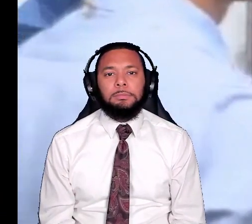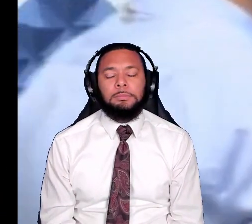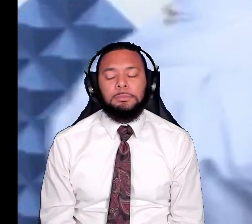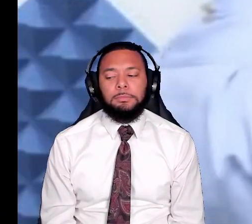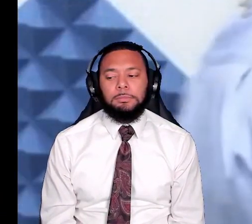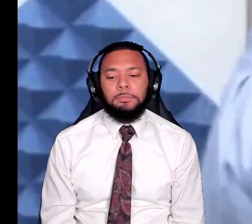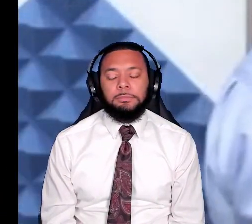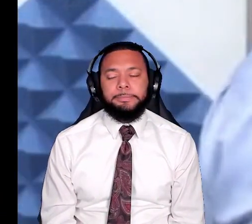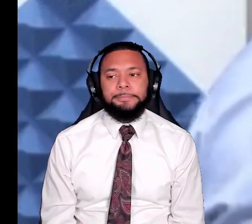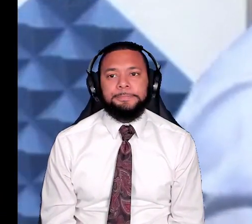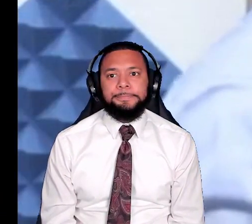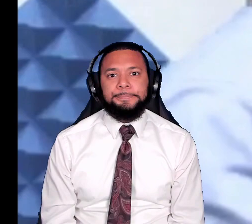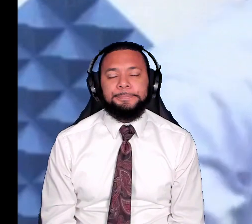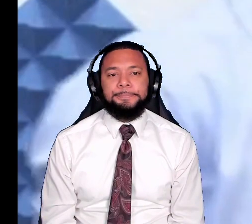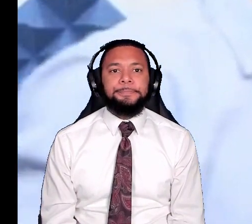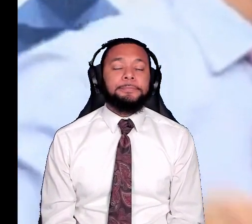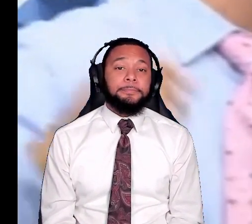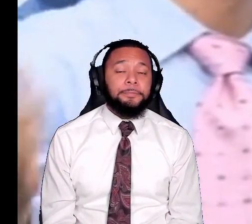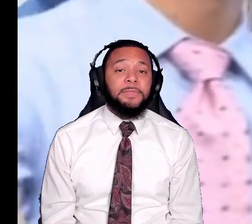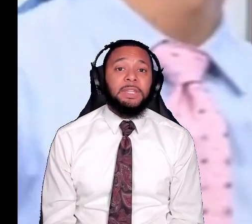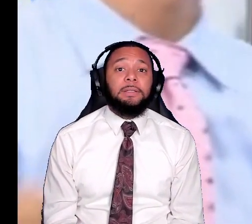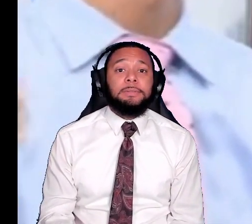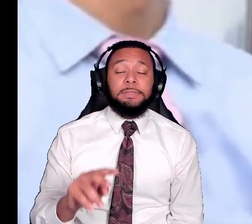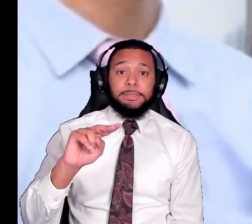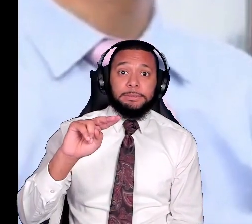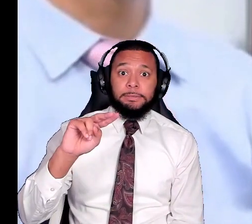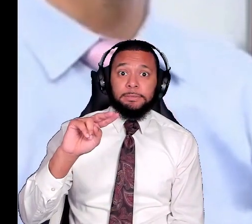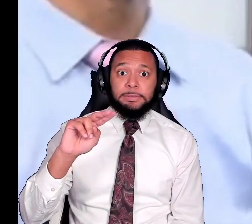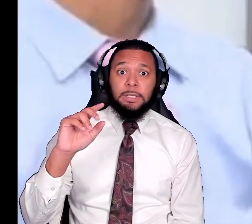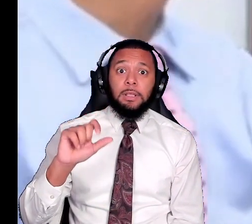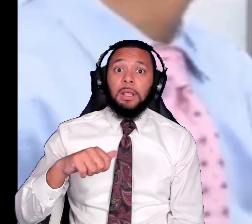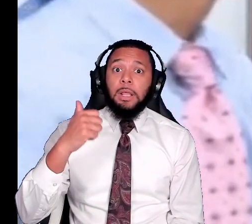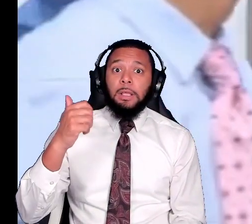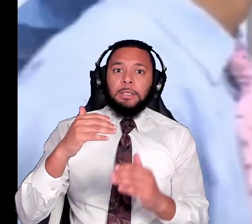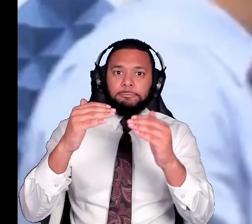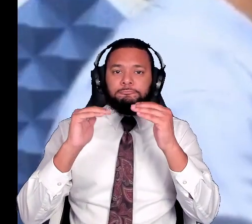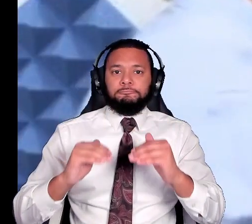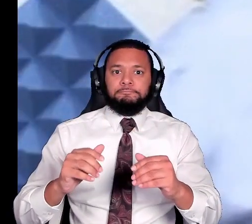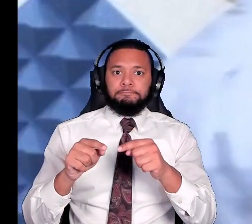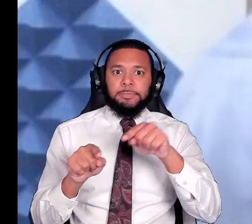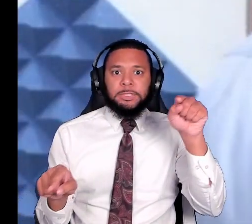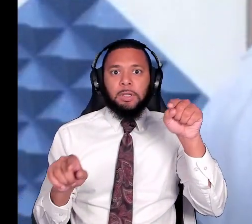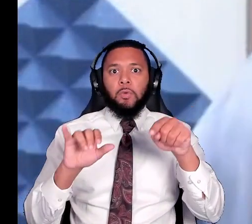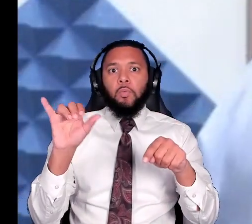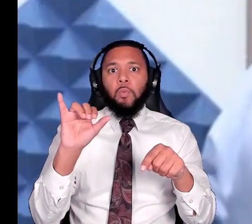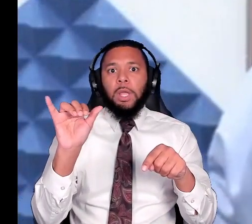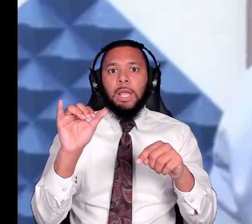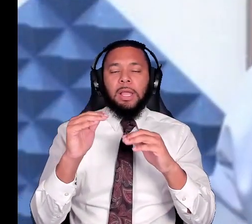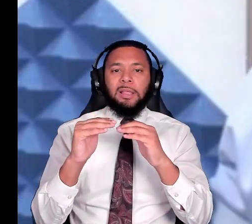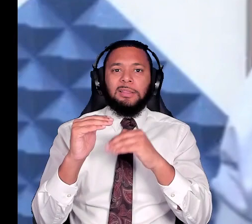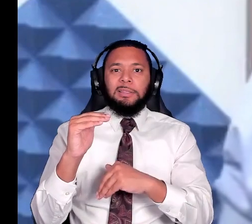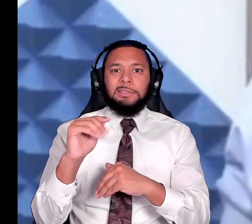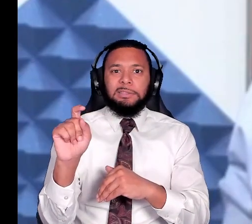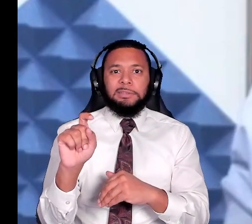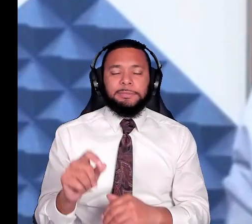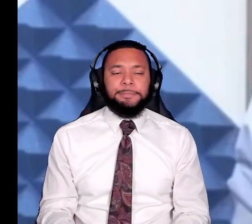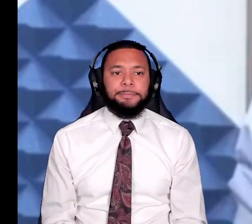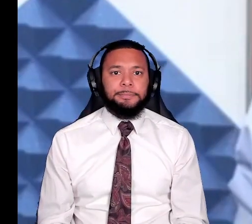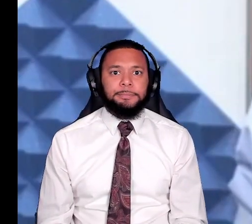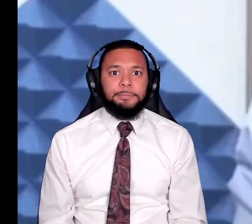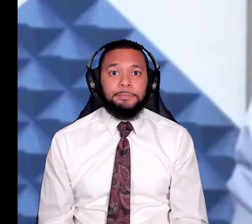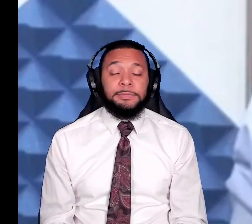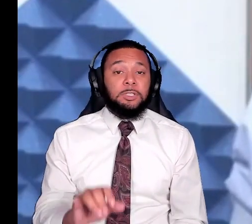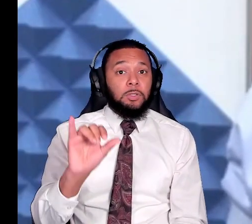Now, we draw the second line, which is y is less than x. Well, the y-intercept